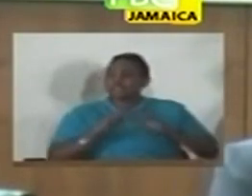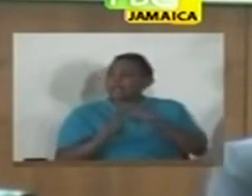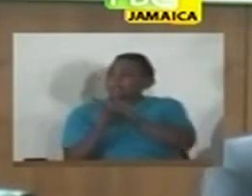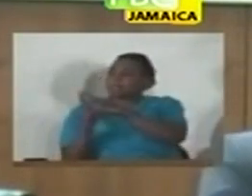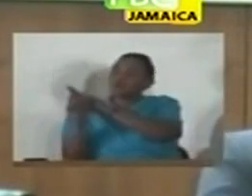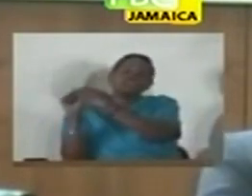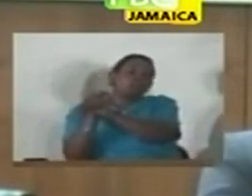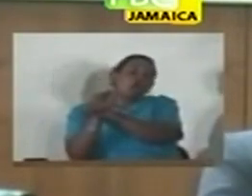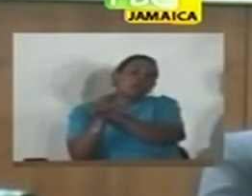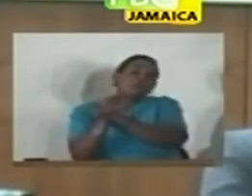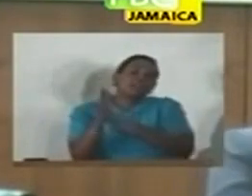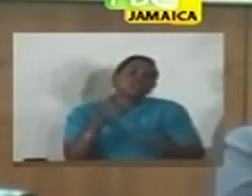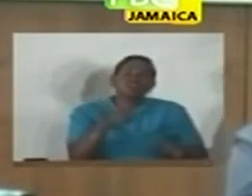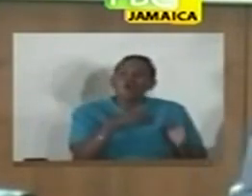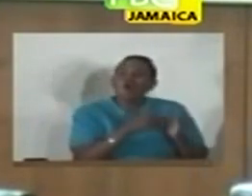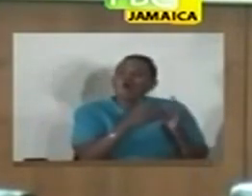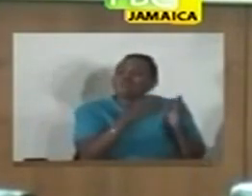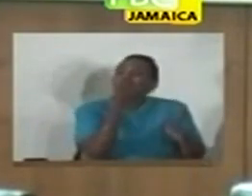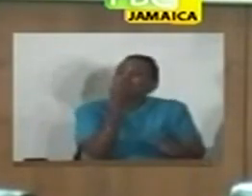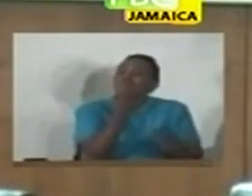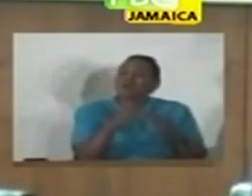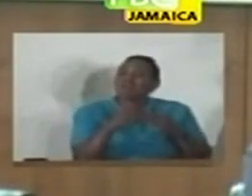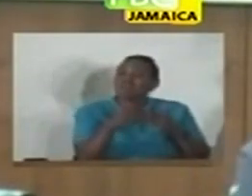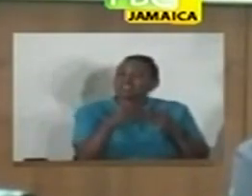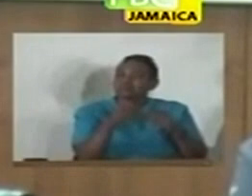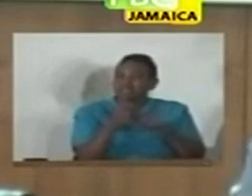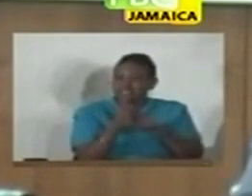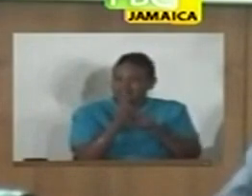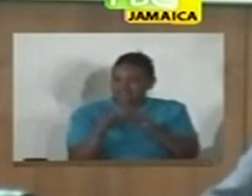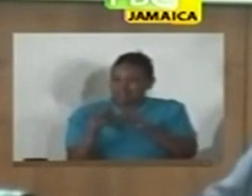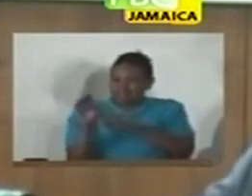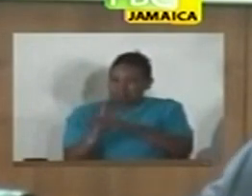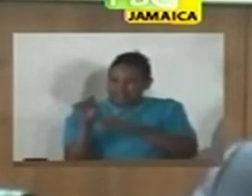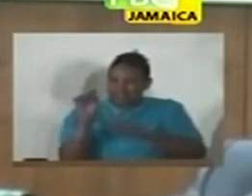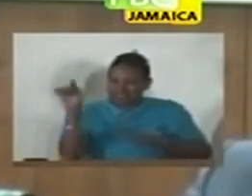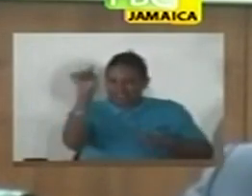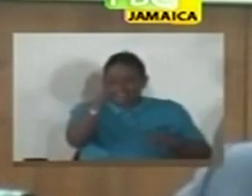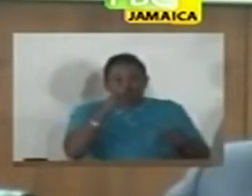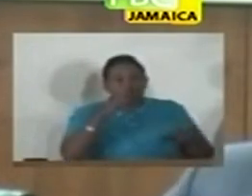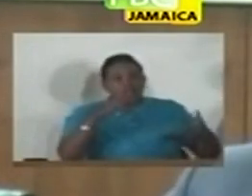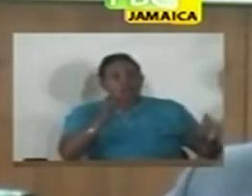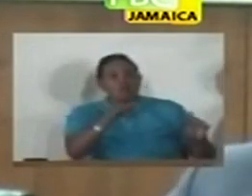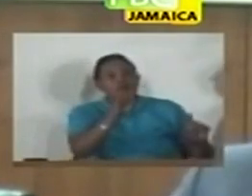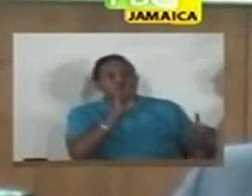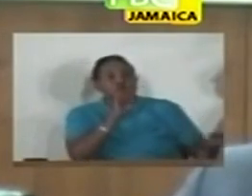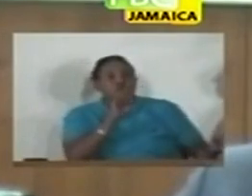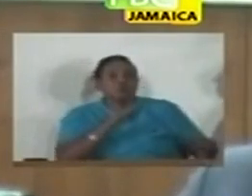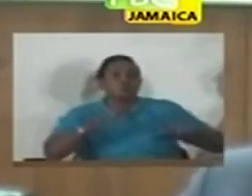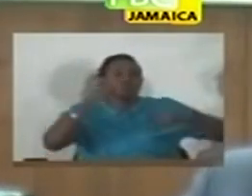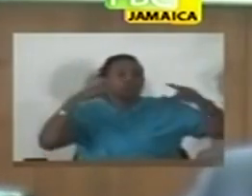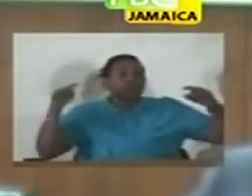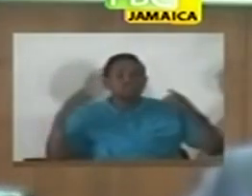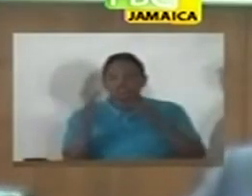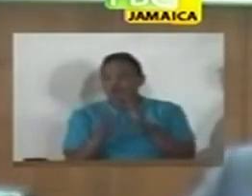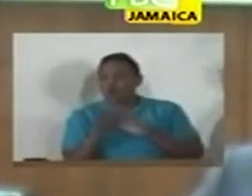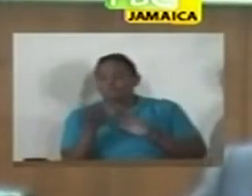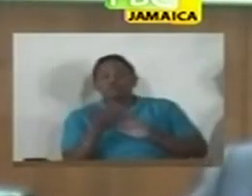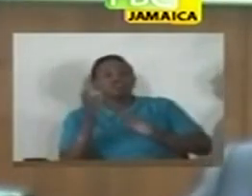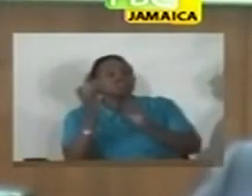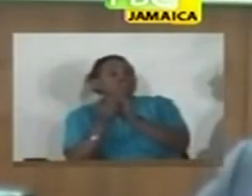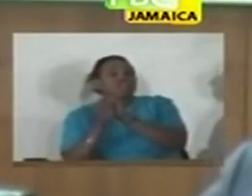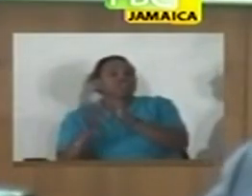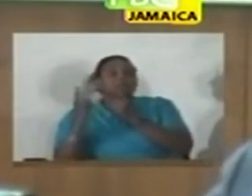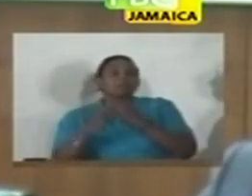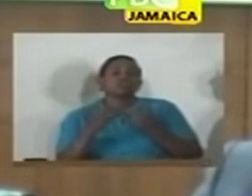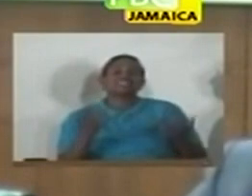occupations. They often provide flexibility to enterprises, allowing them to respond to various operational changes and